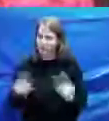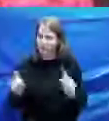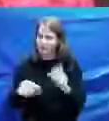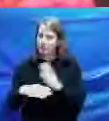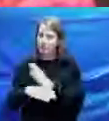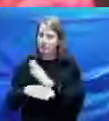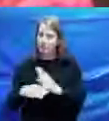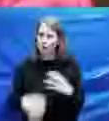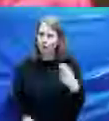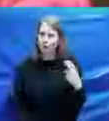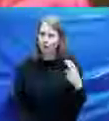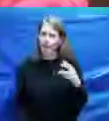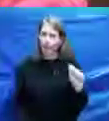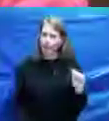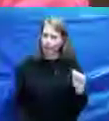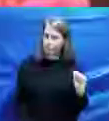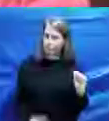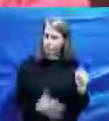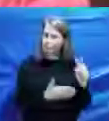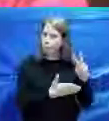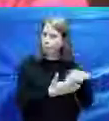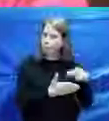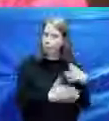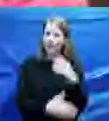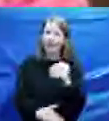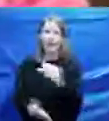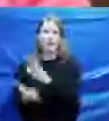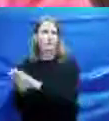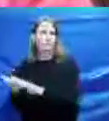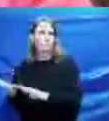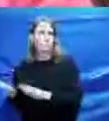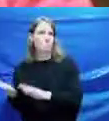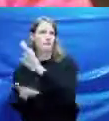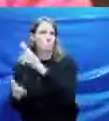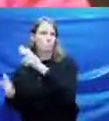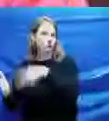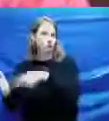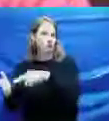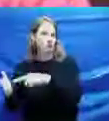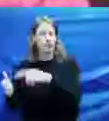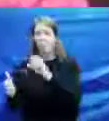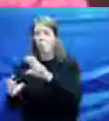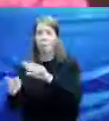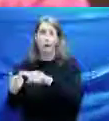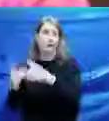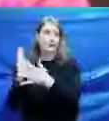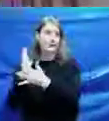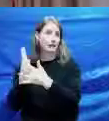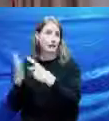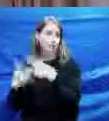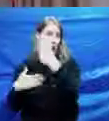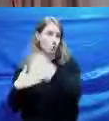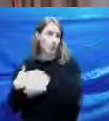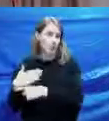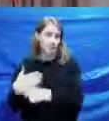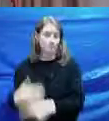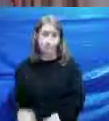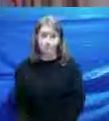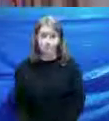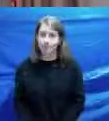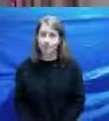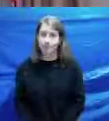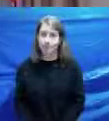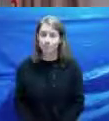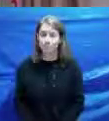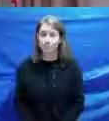what they were expected to read once they entered into a technical training program, college, or right into career settings. And so